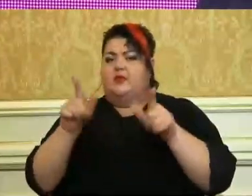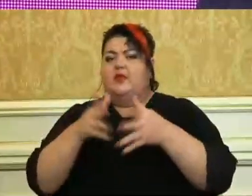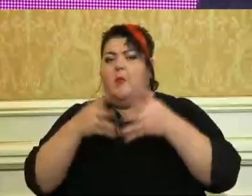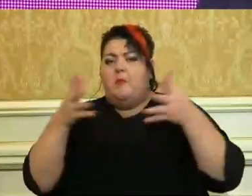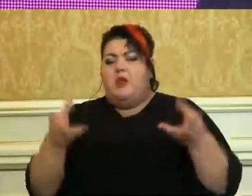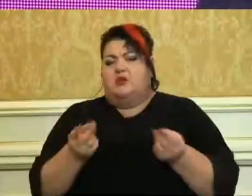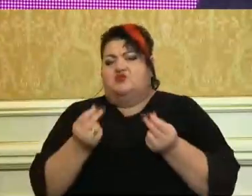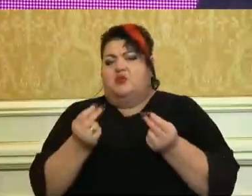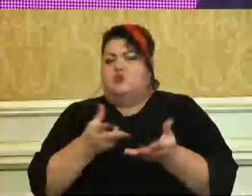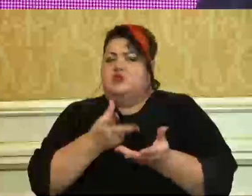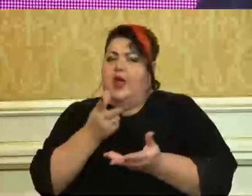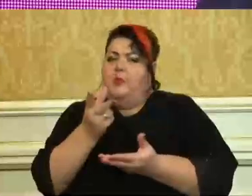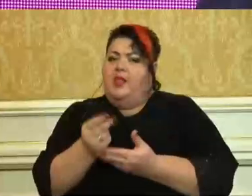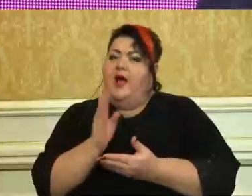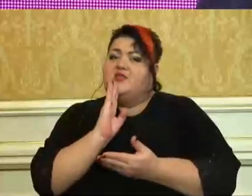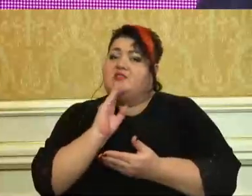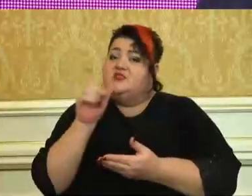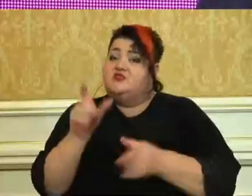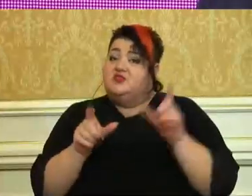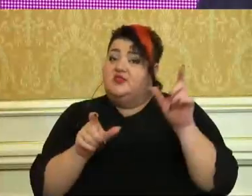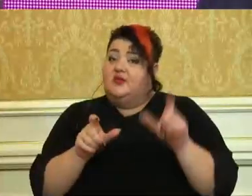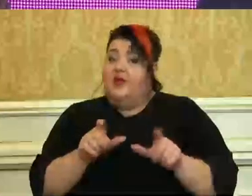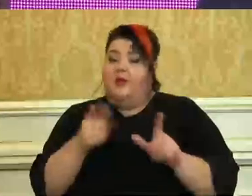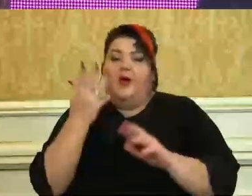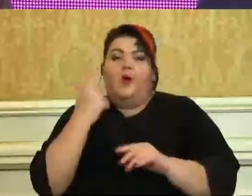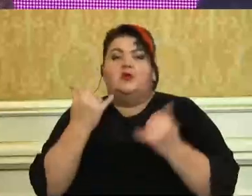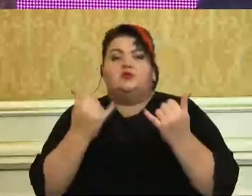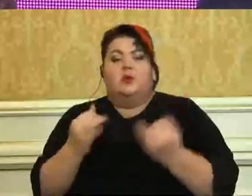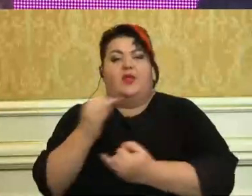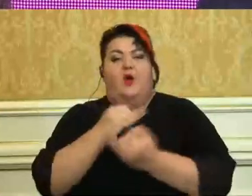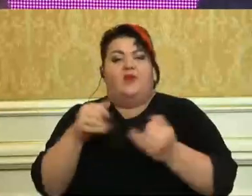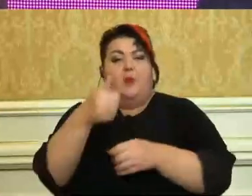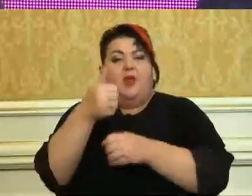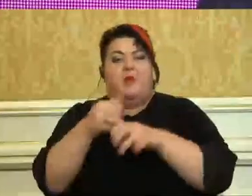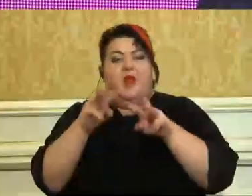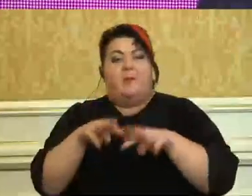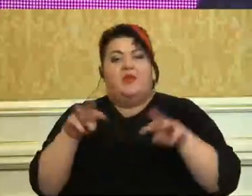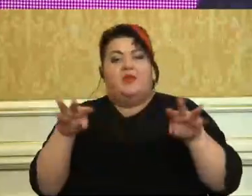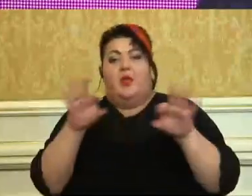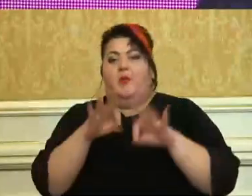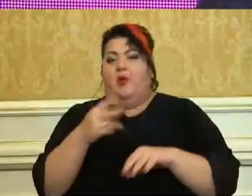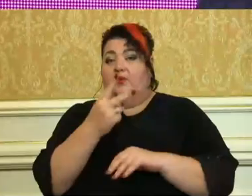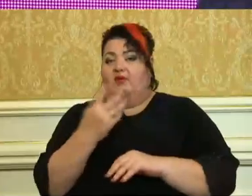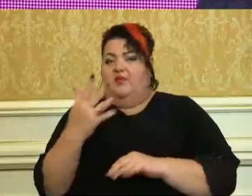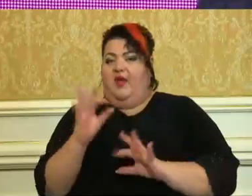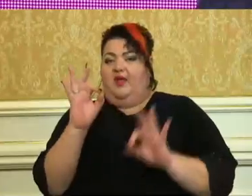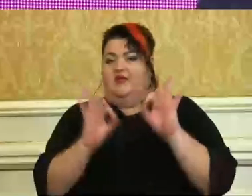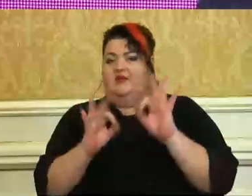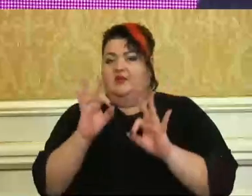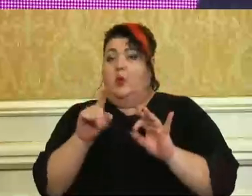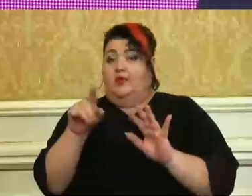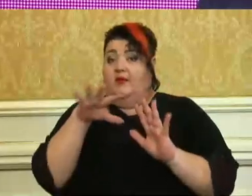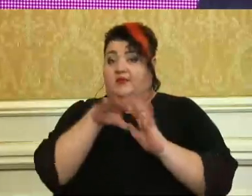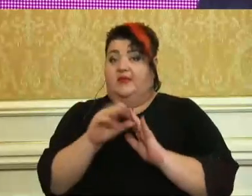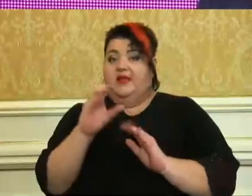education there would be more in competition, because the women could get more salaries in the STEM profession.